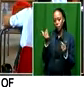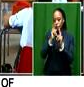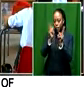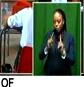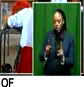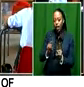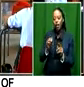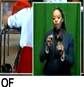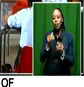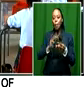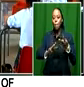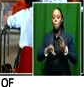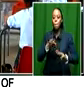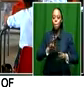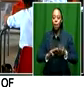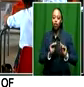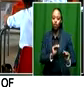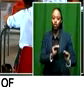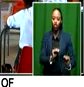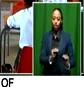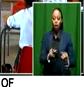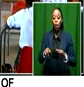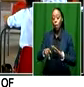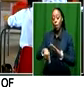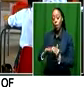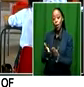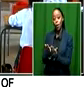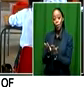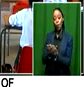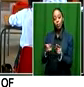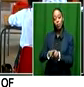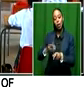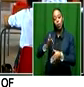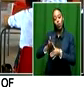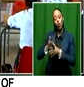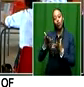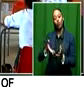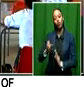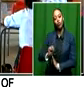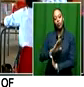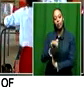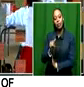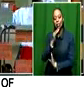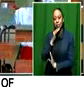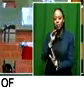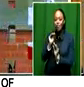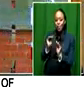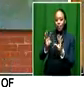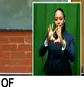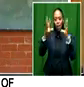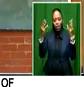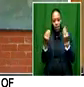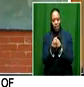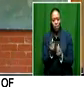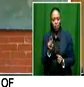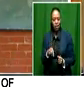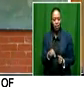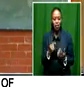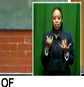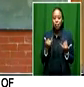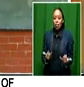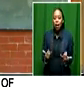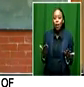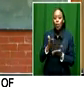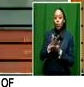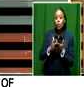mathematics teachers. They, because they're at primary school, the way we work in South Africa, they have to teach all the subjects. And who knows,